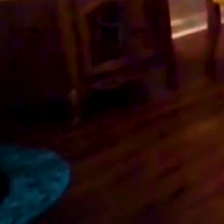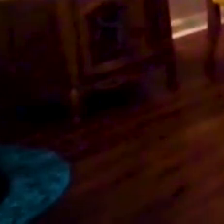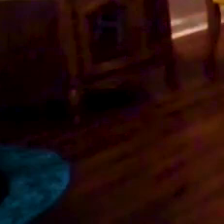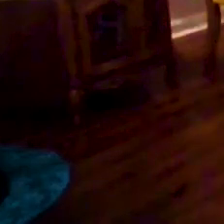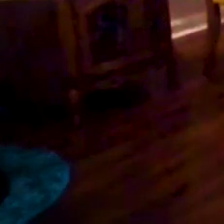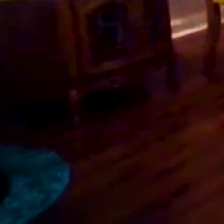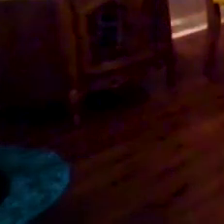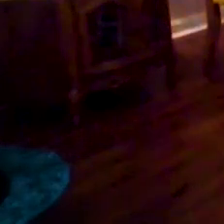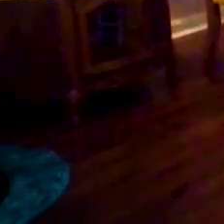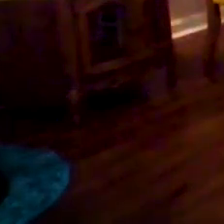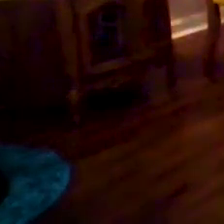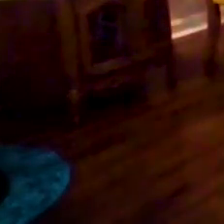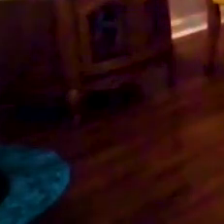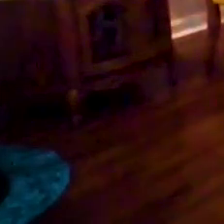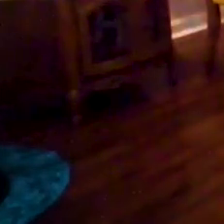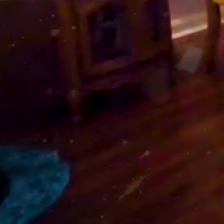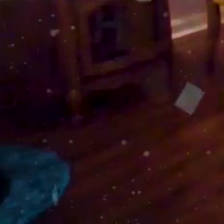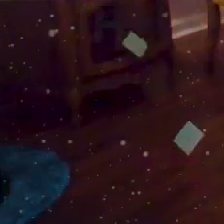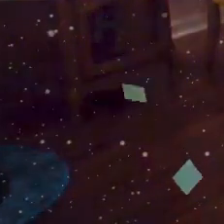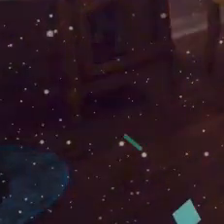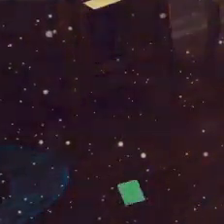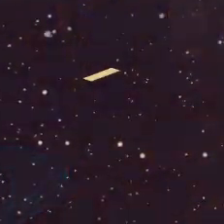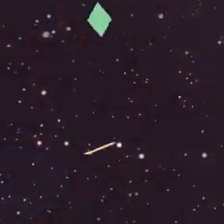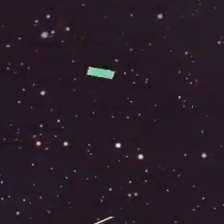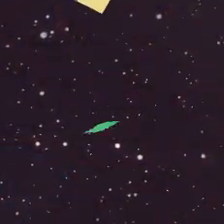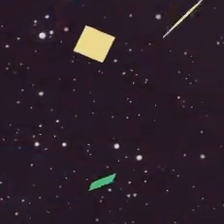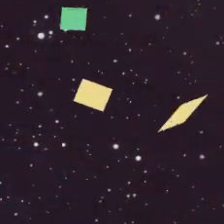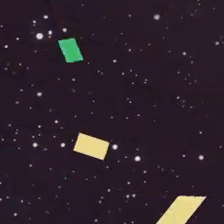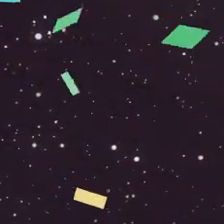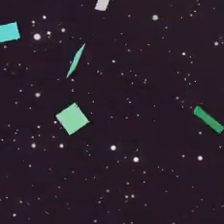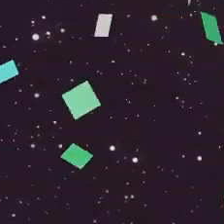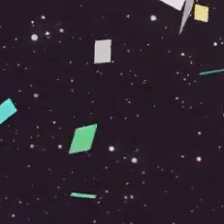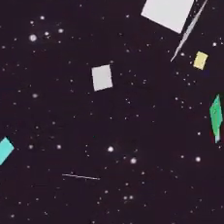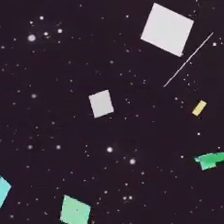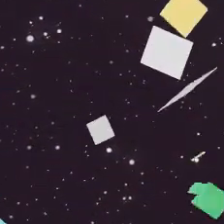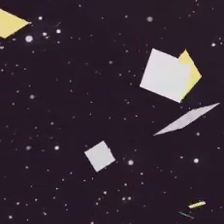July? Let's take a look.